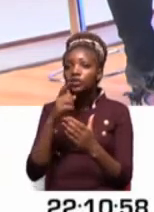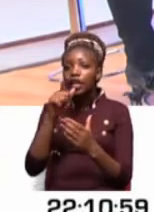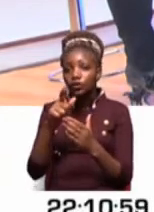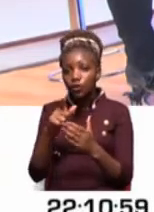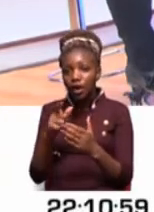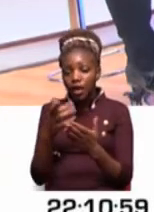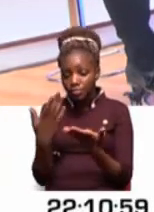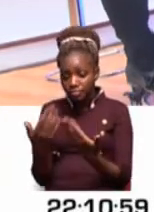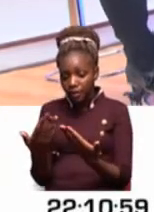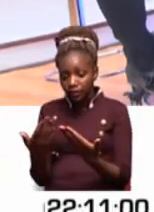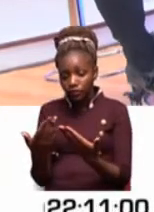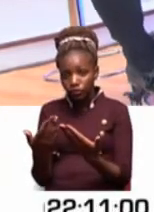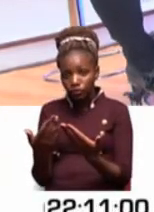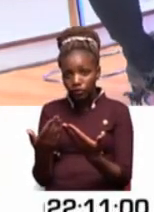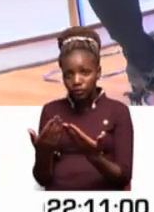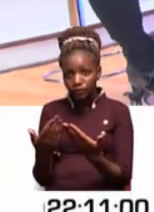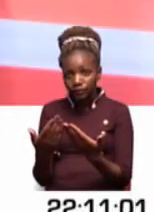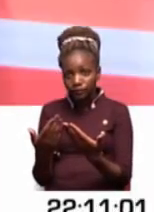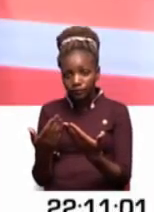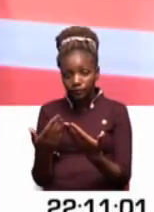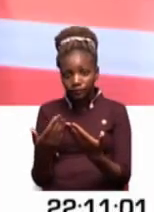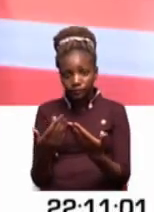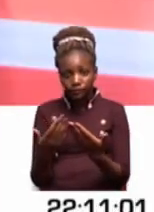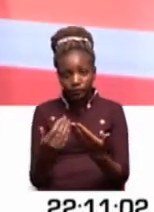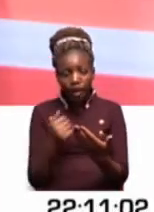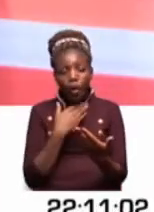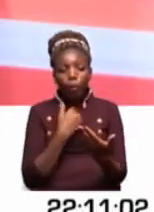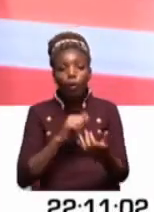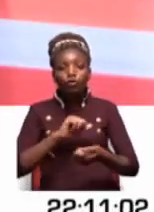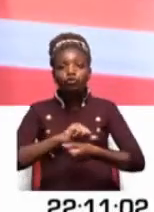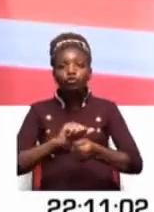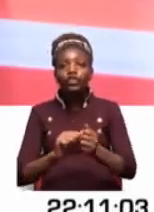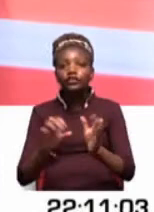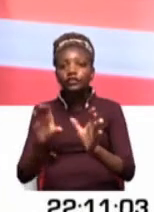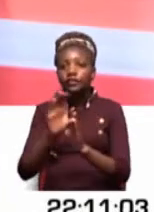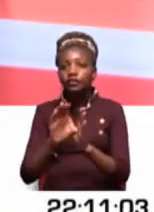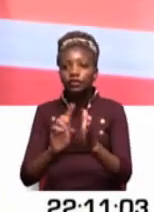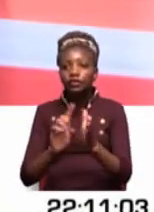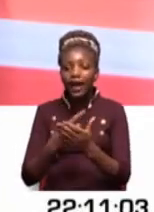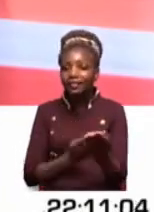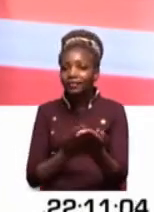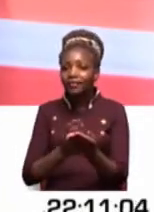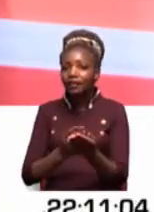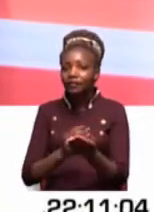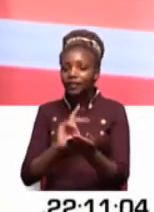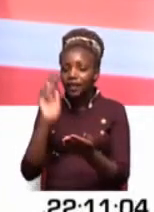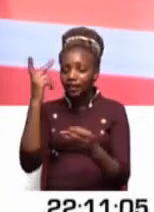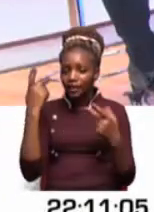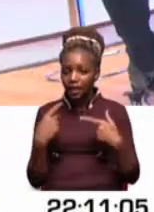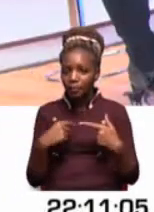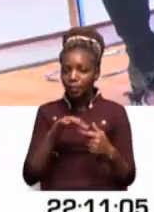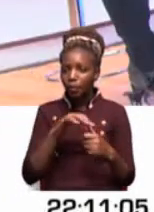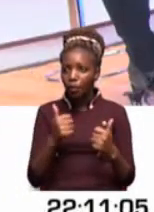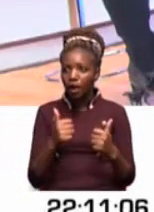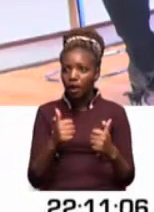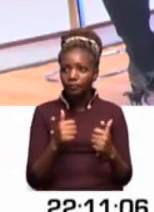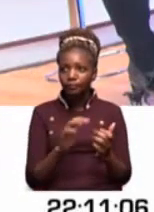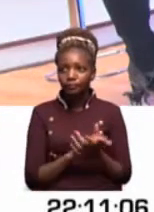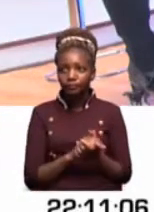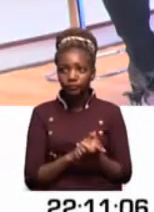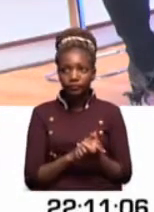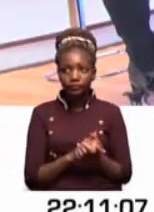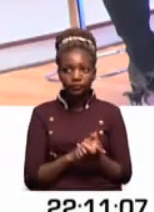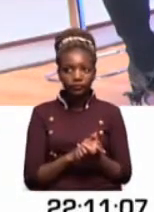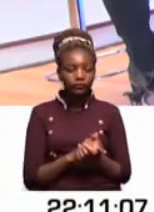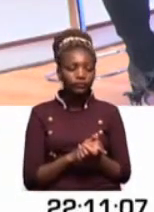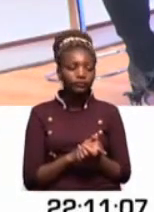is to move this constitution to the next level so that it delivers better mm-hmm. to the Kenyans. Finally, what guarantees the longevity of